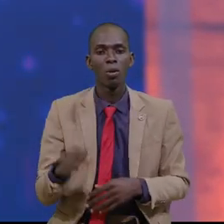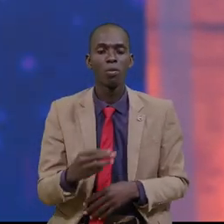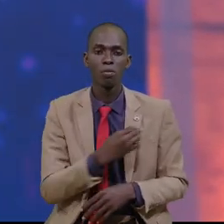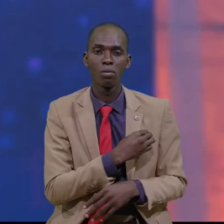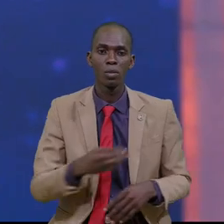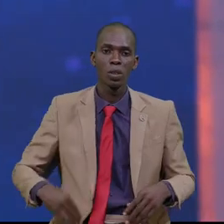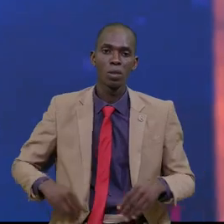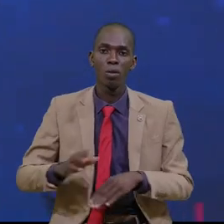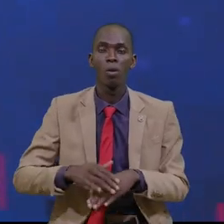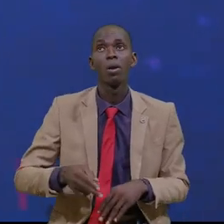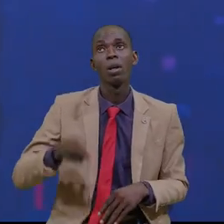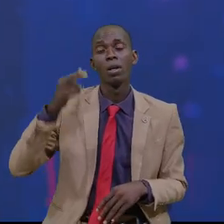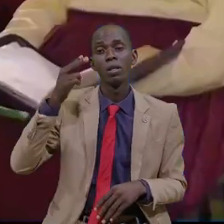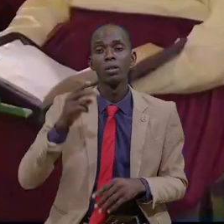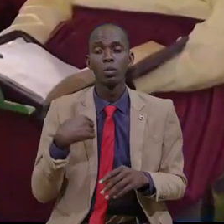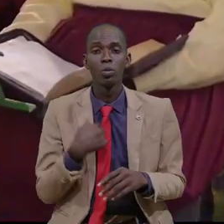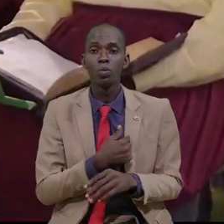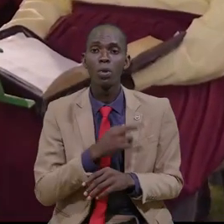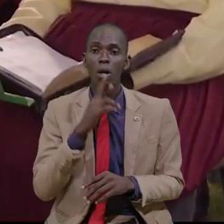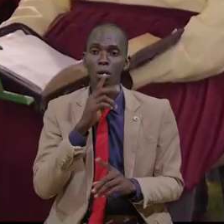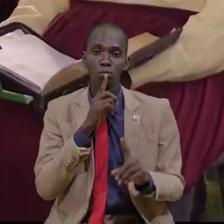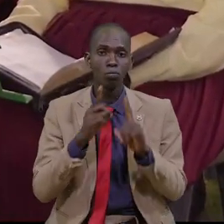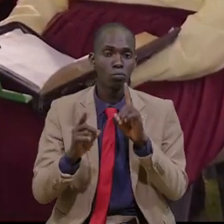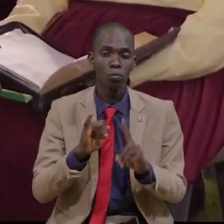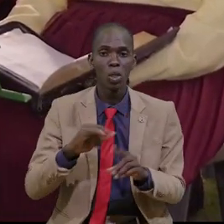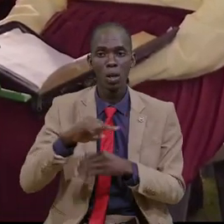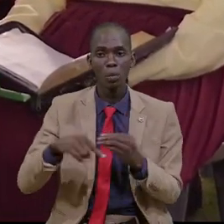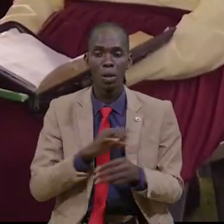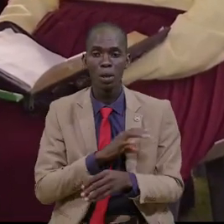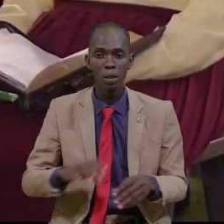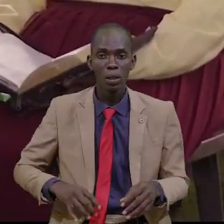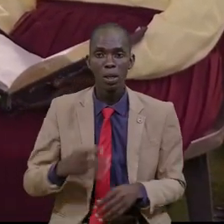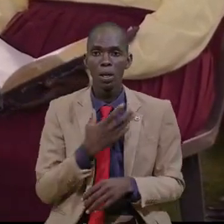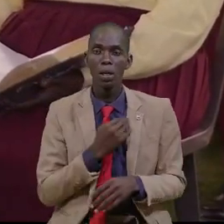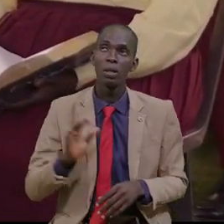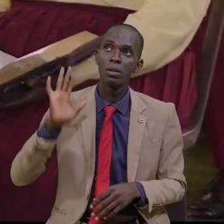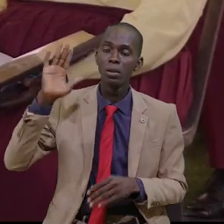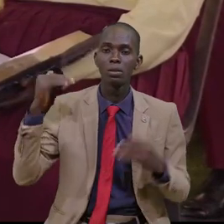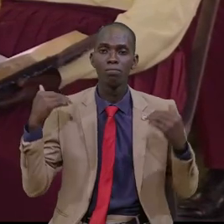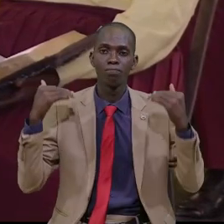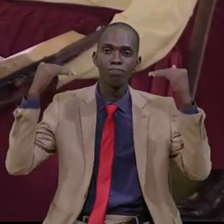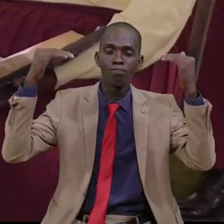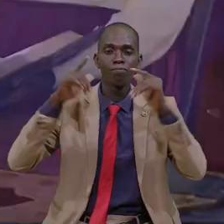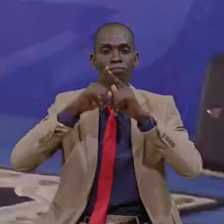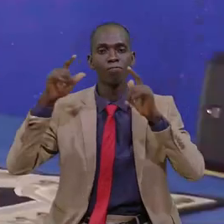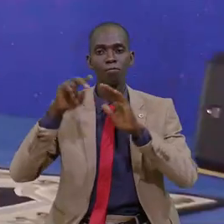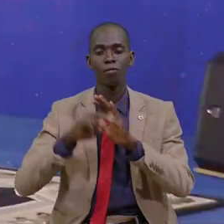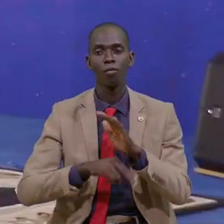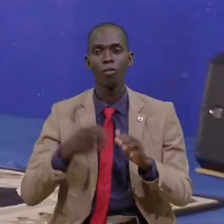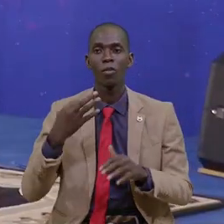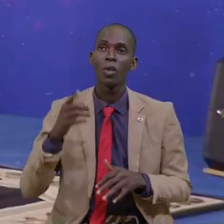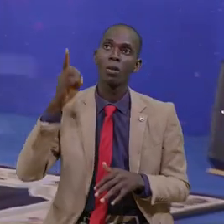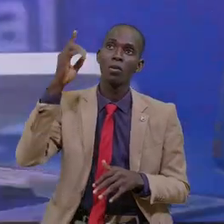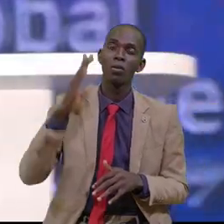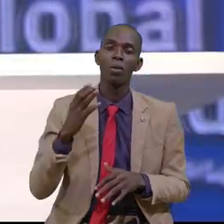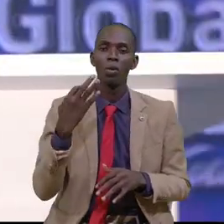about Christ, and we're talking about his supremacy, the supremacy of God's only begotten Son. Look at